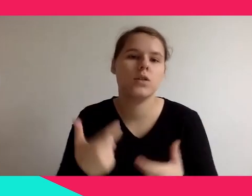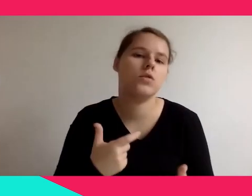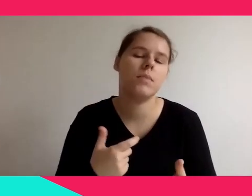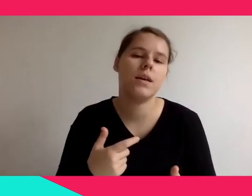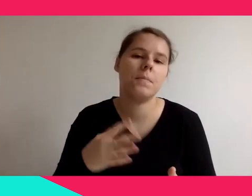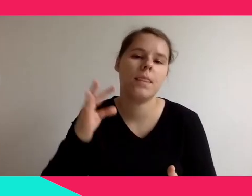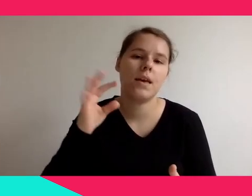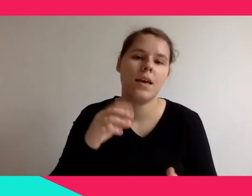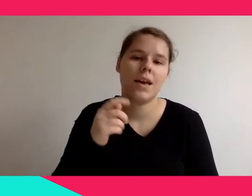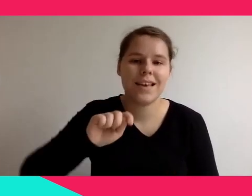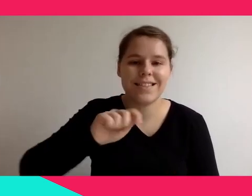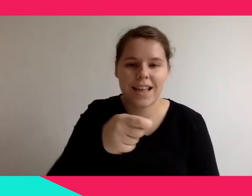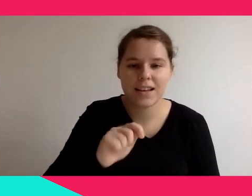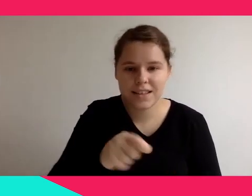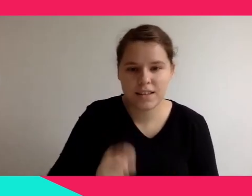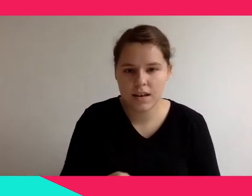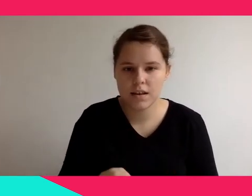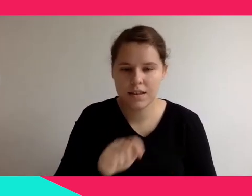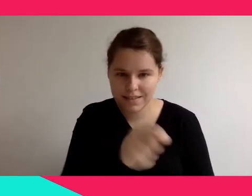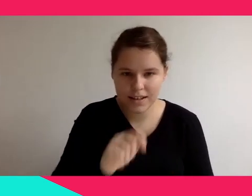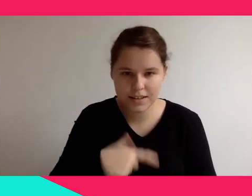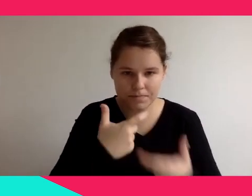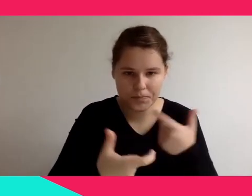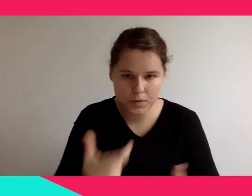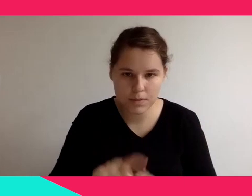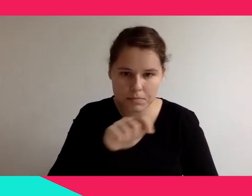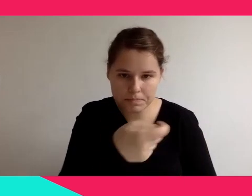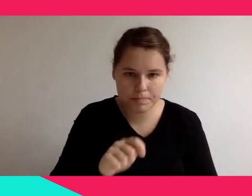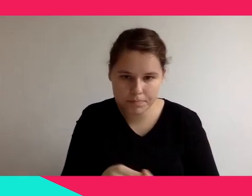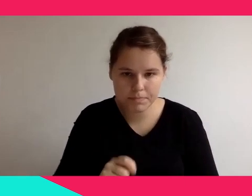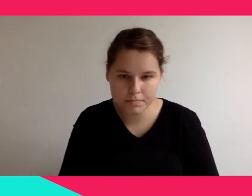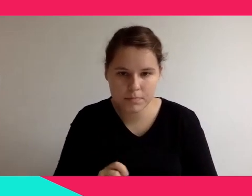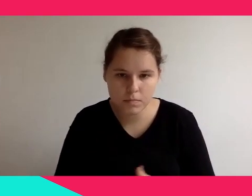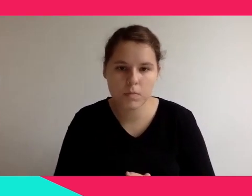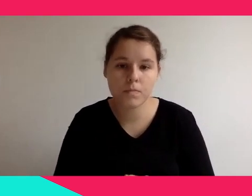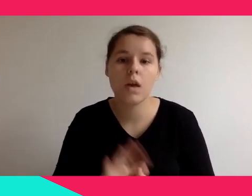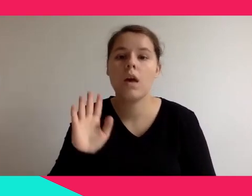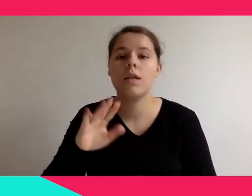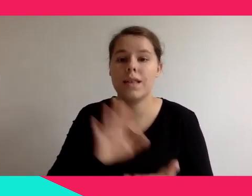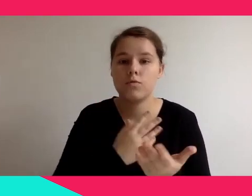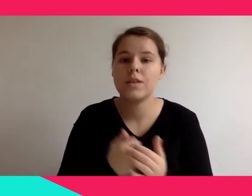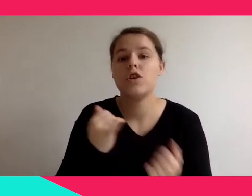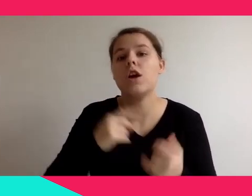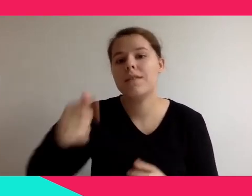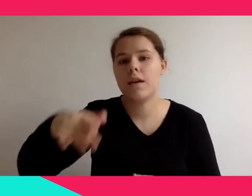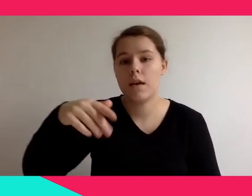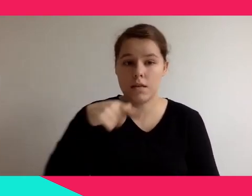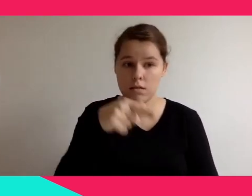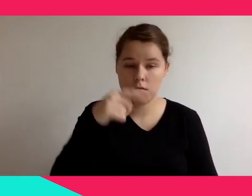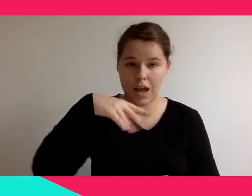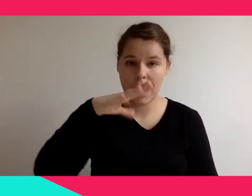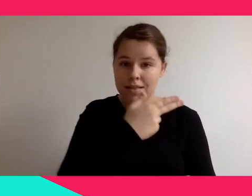it was heavily abused online. As you can see, the fourth tag from the left, it